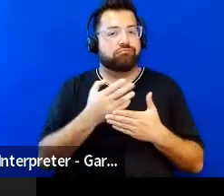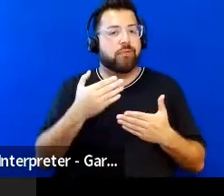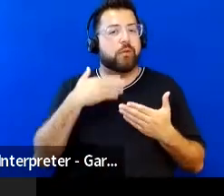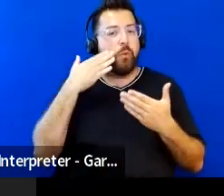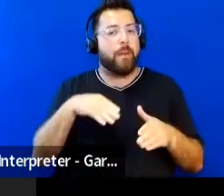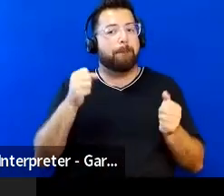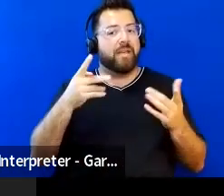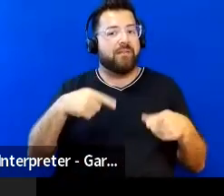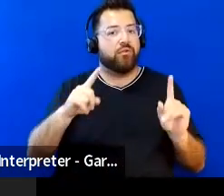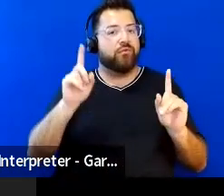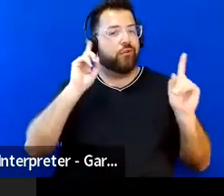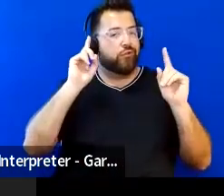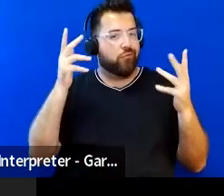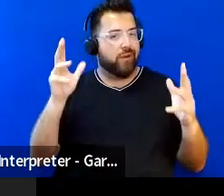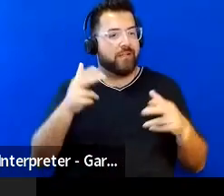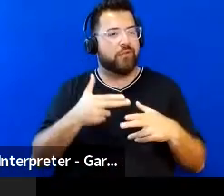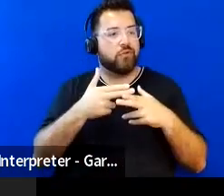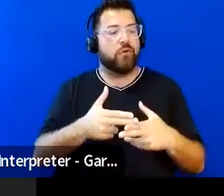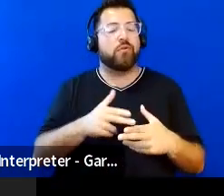is LibreText.